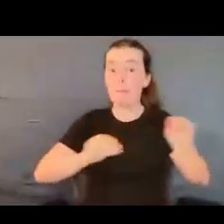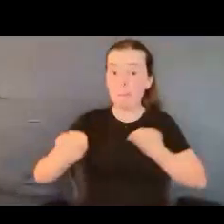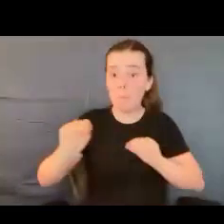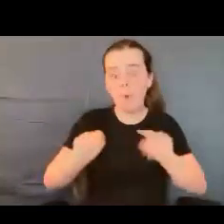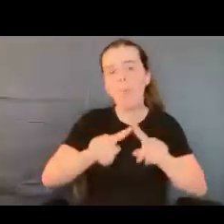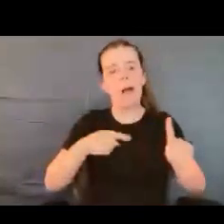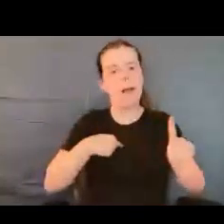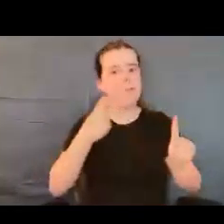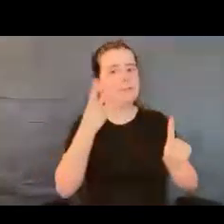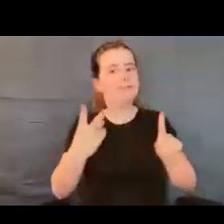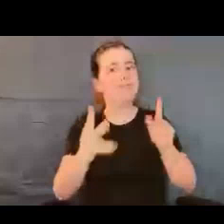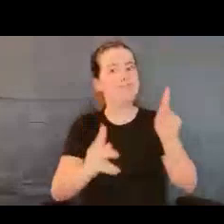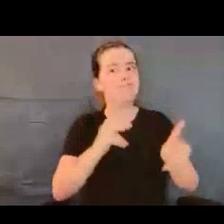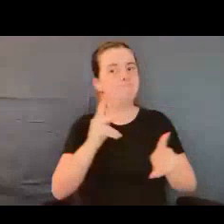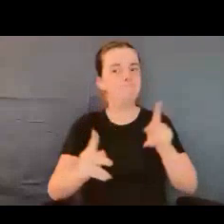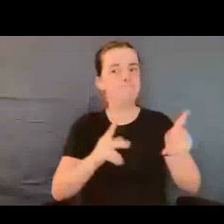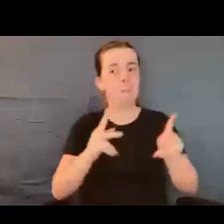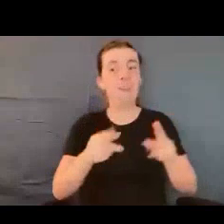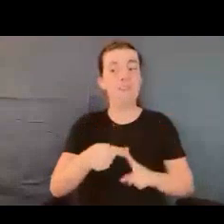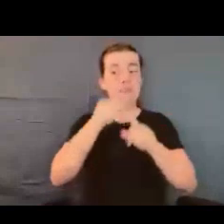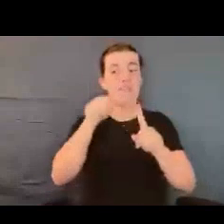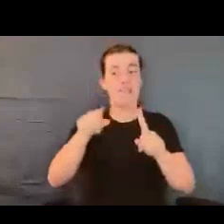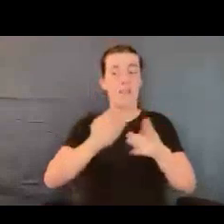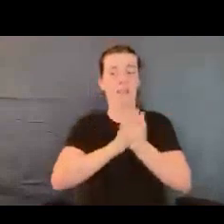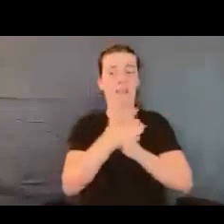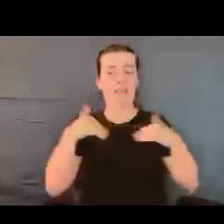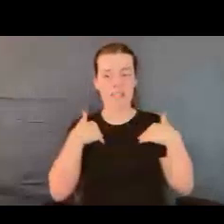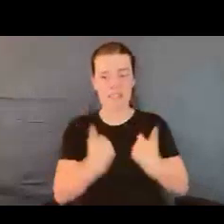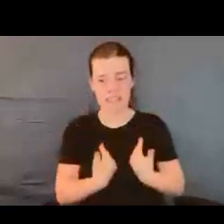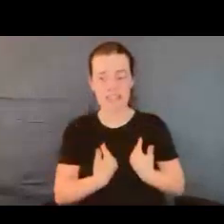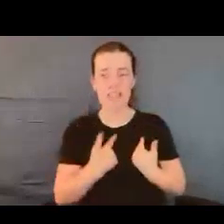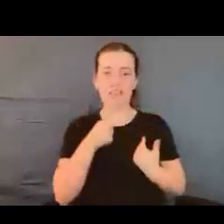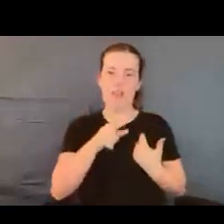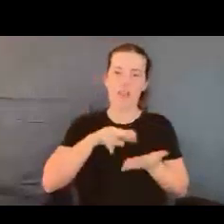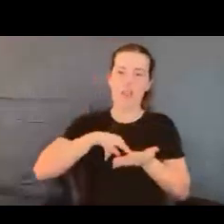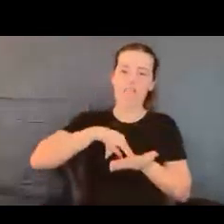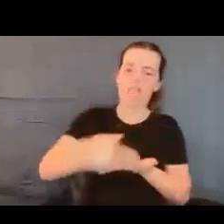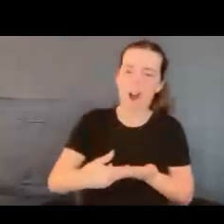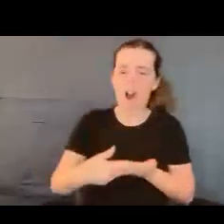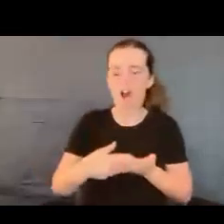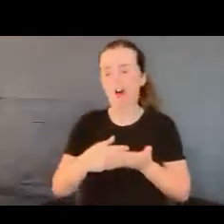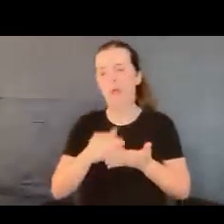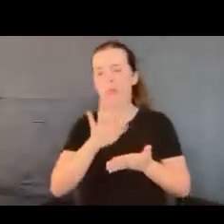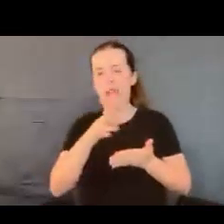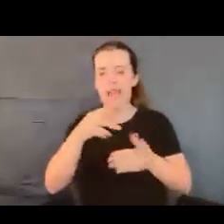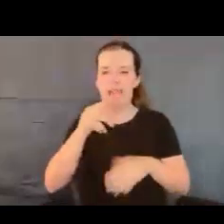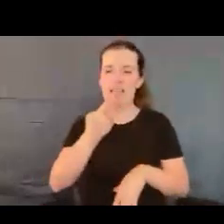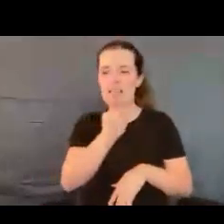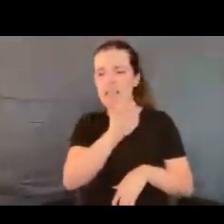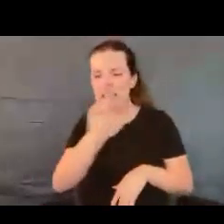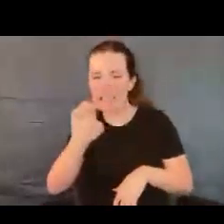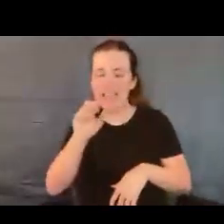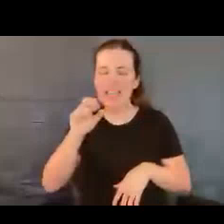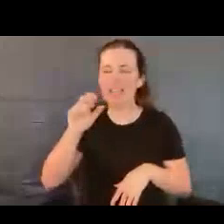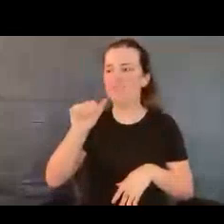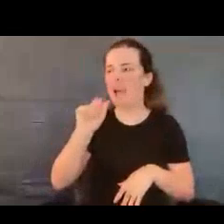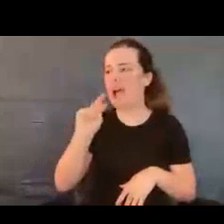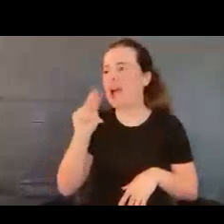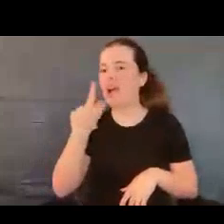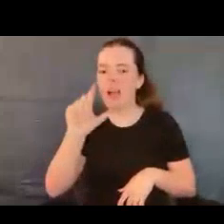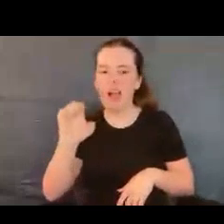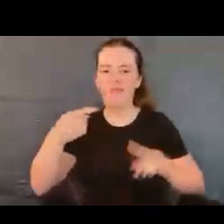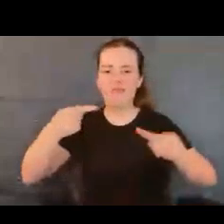seen people, especially as they're already fatiguing, have some falls or like hurt their knees or trip on their ankles, because it's just a bit of a